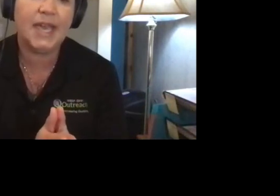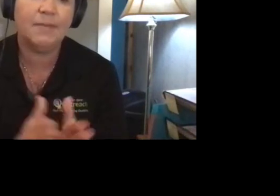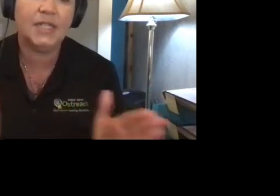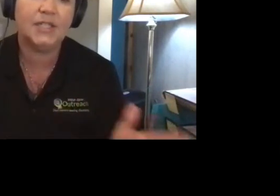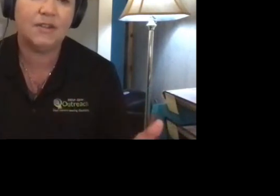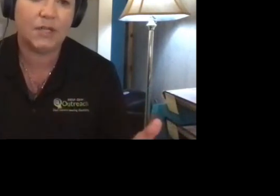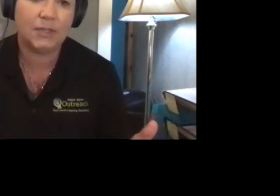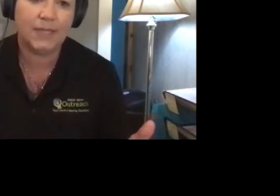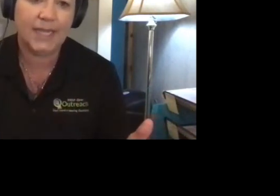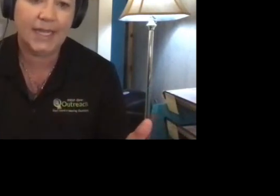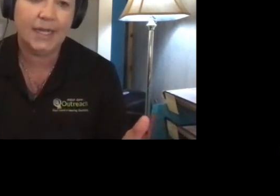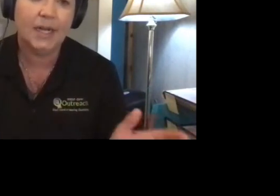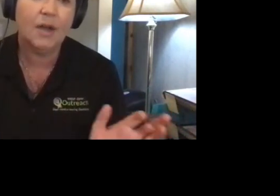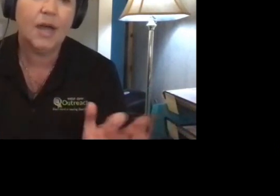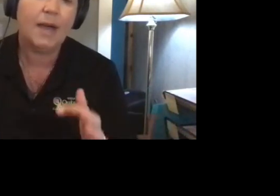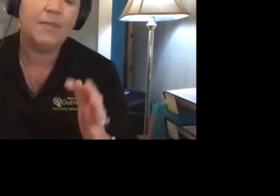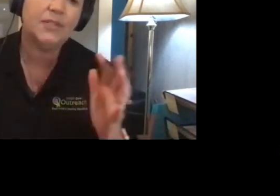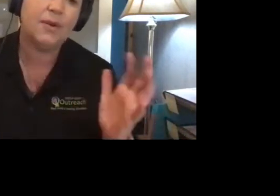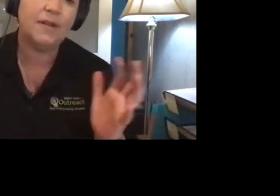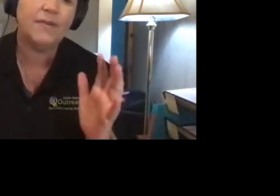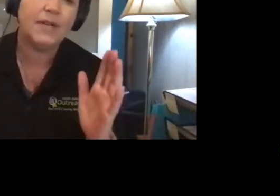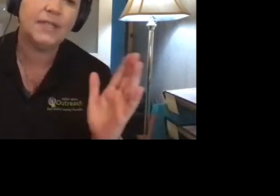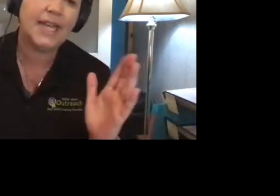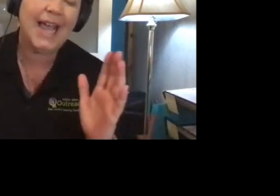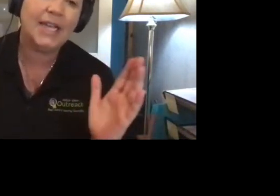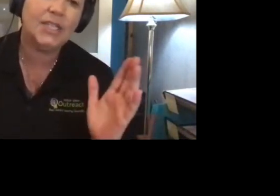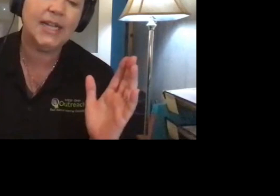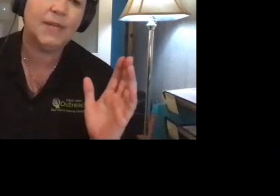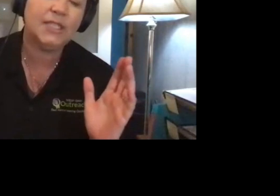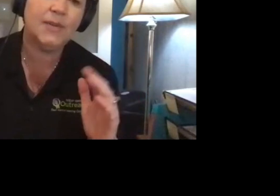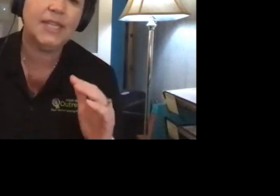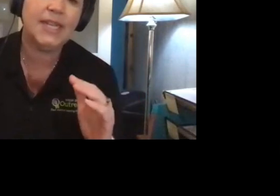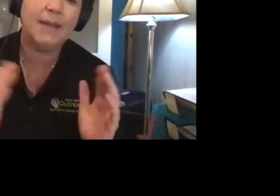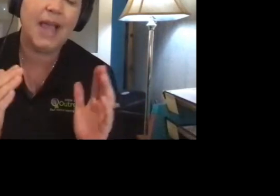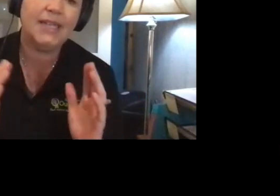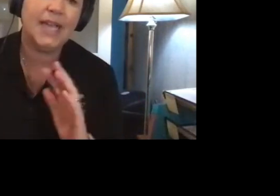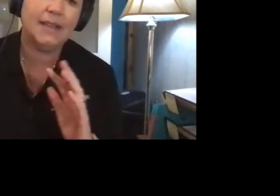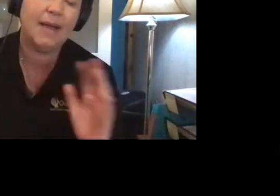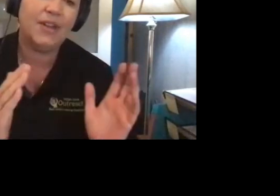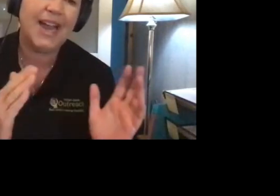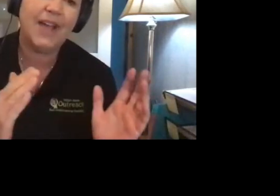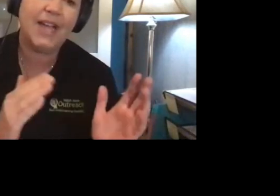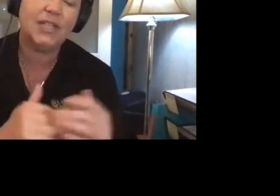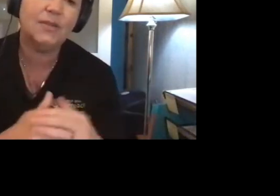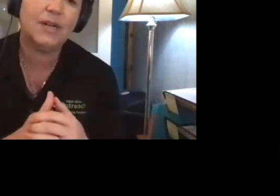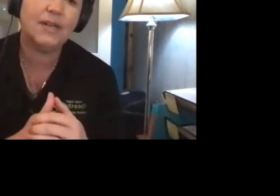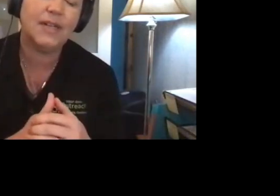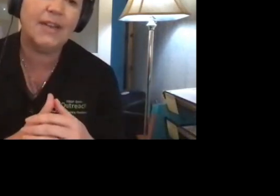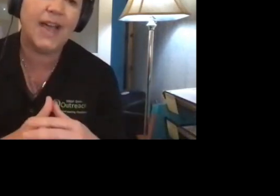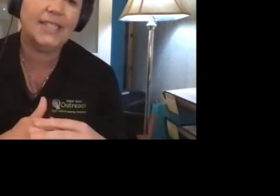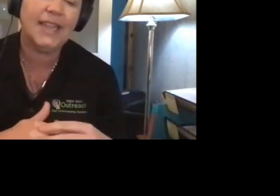be administered virtually. They're sort of like hedging, especially with the DLM, they're kind of hedging